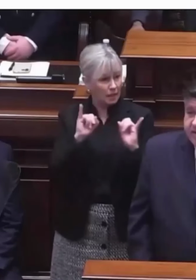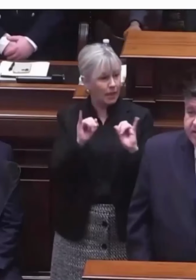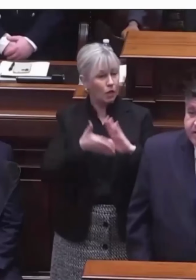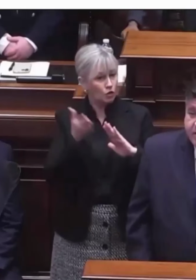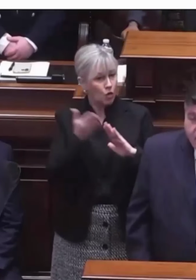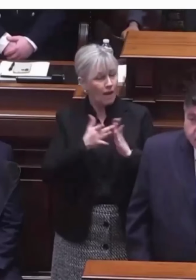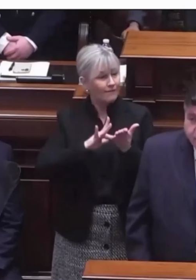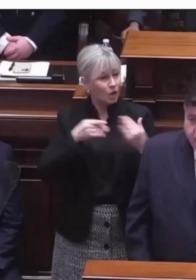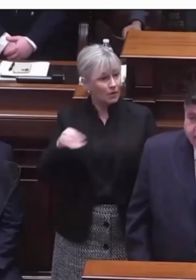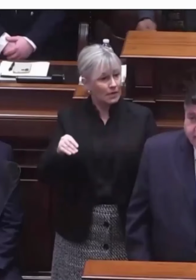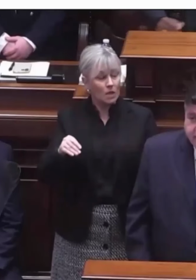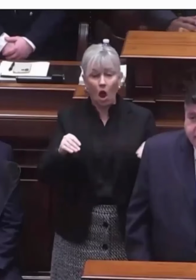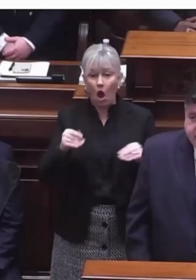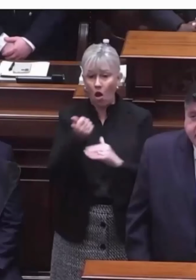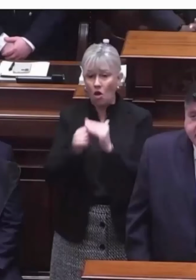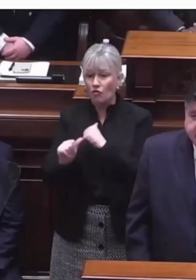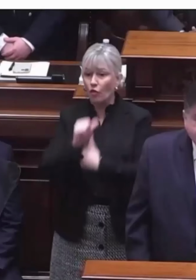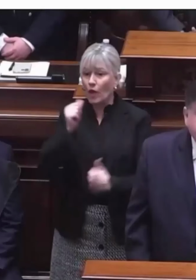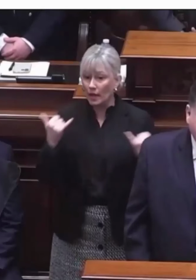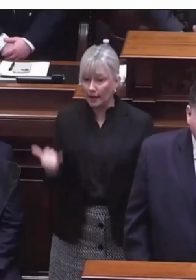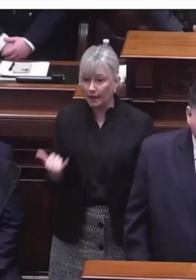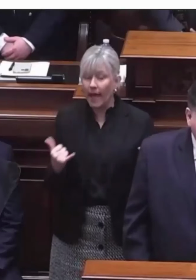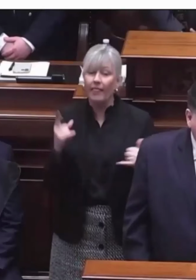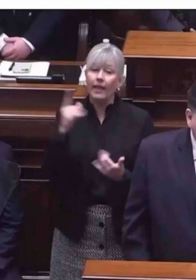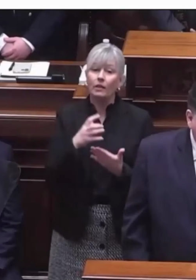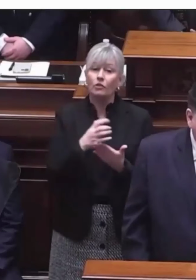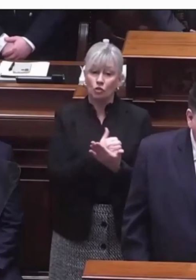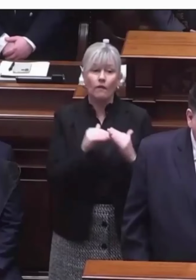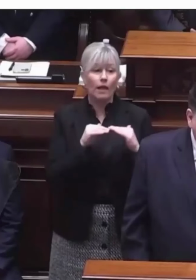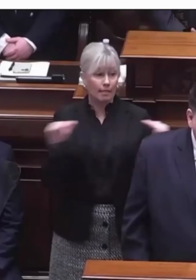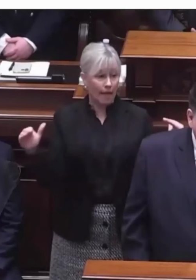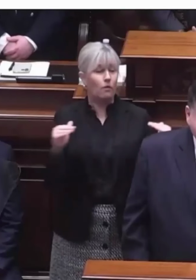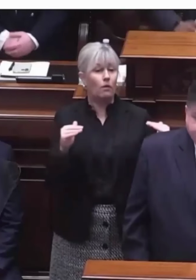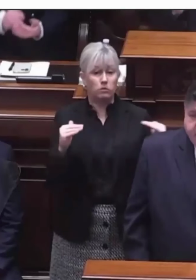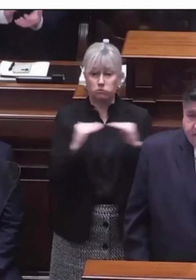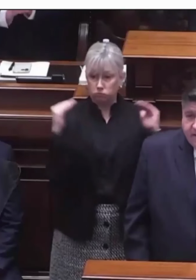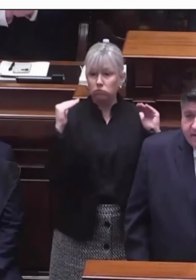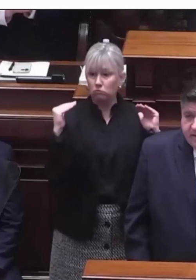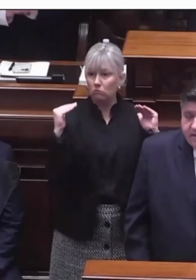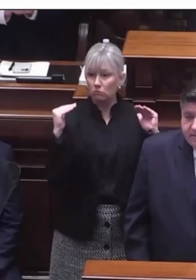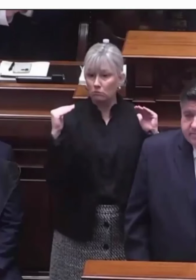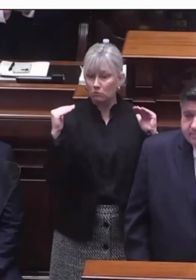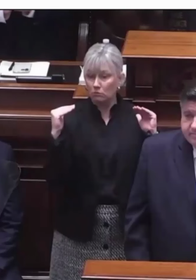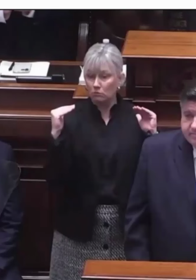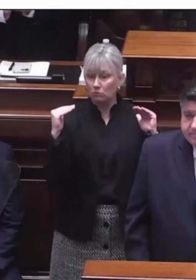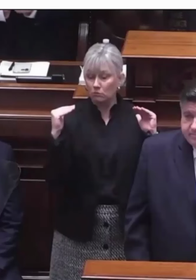pharmacies are under threat, and they deserve a level playing field.